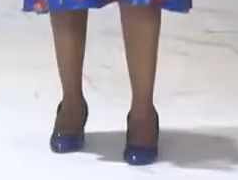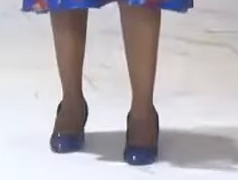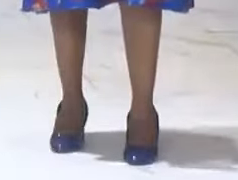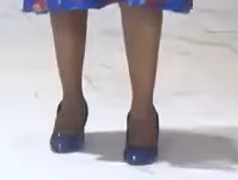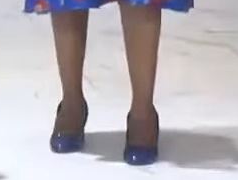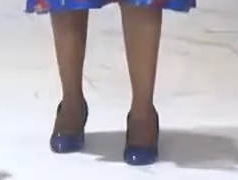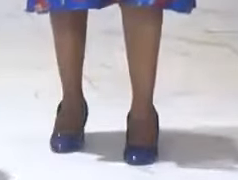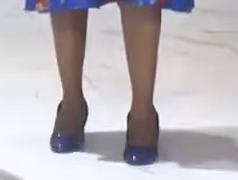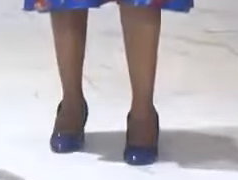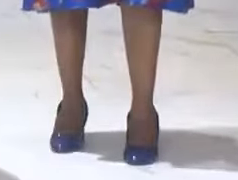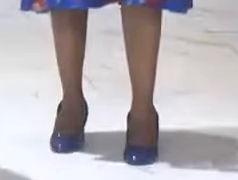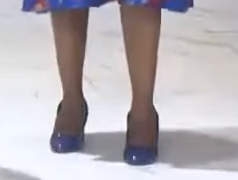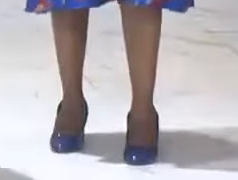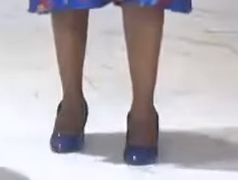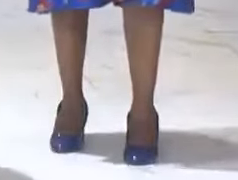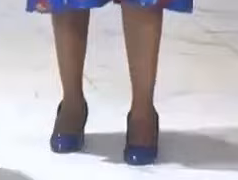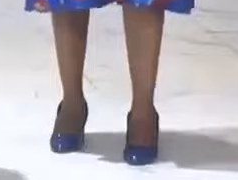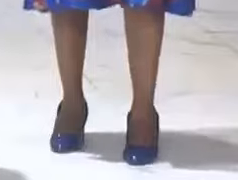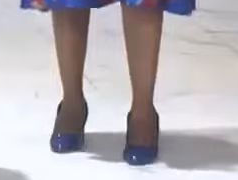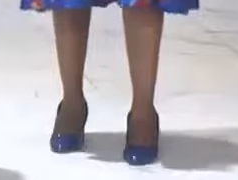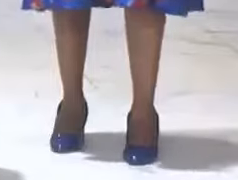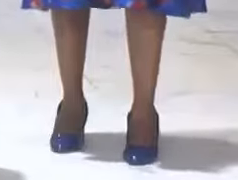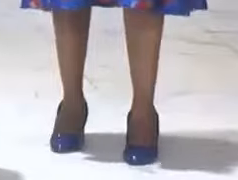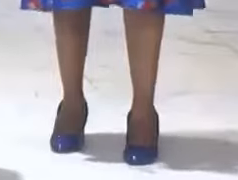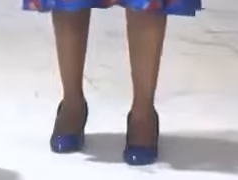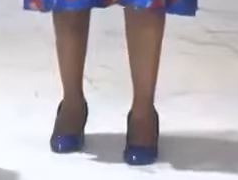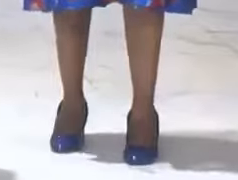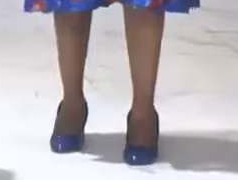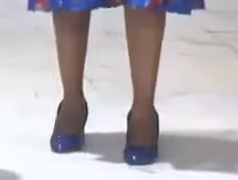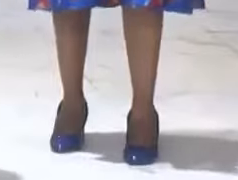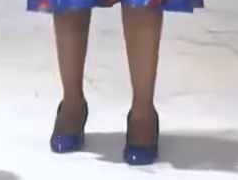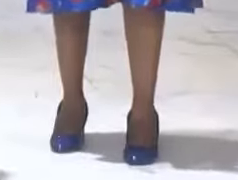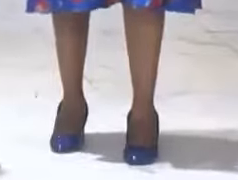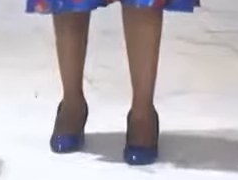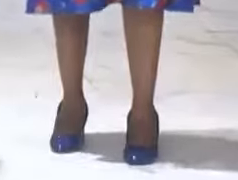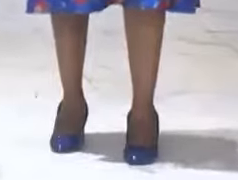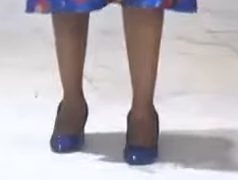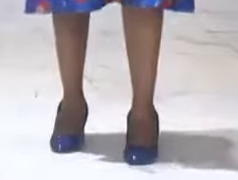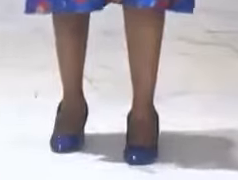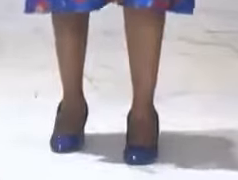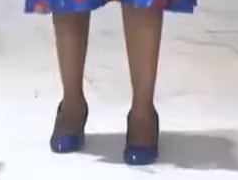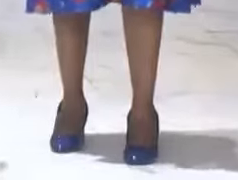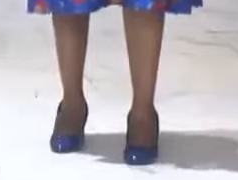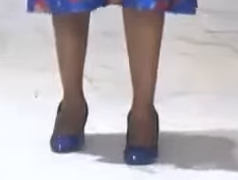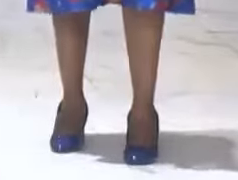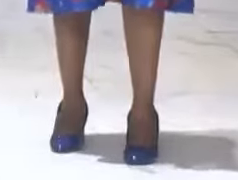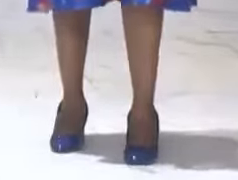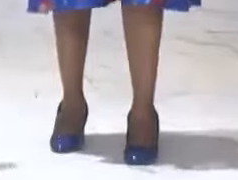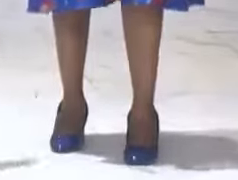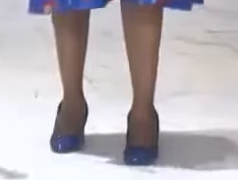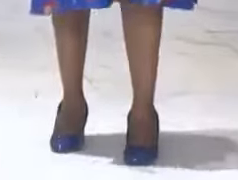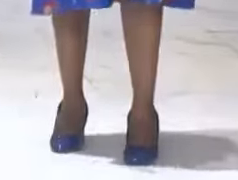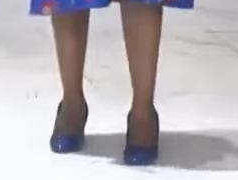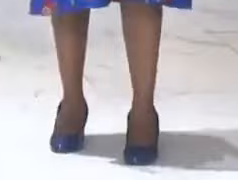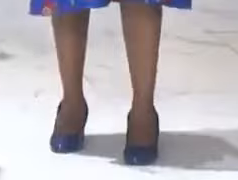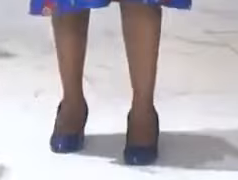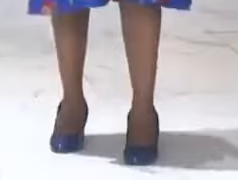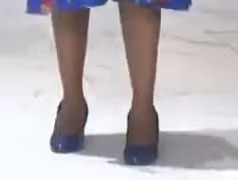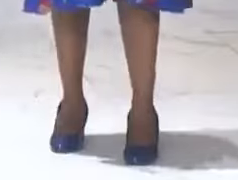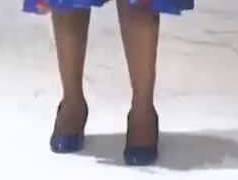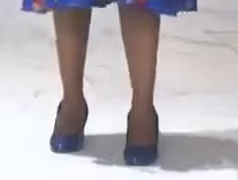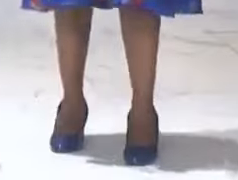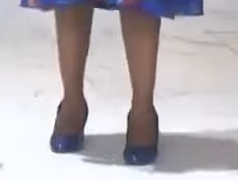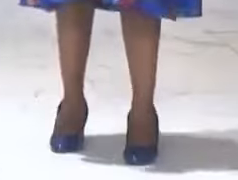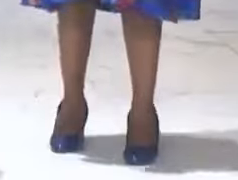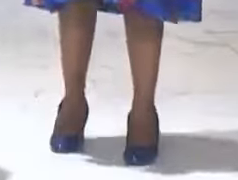For me, nobody loves me like Jesus. Jesus loves me. He died for